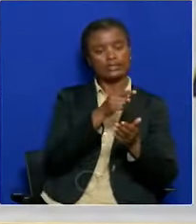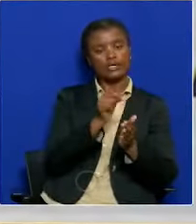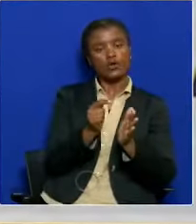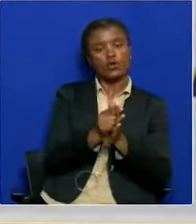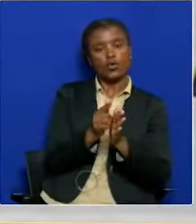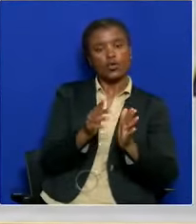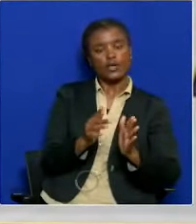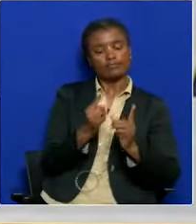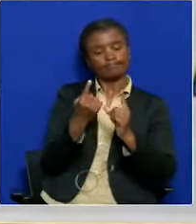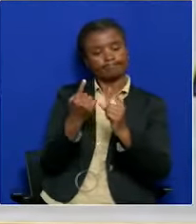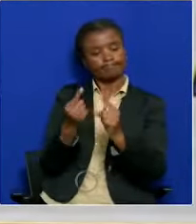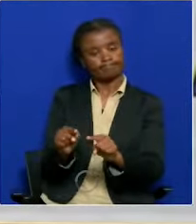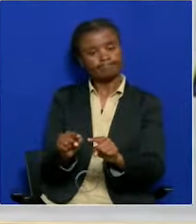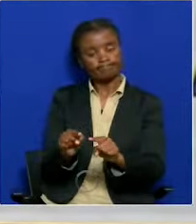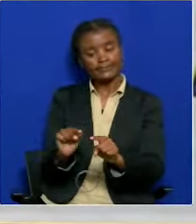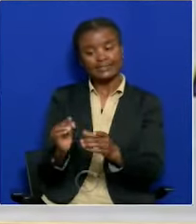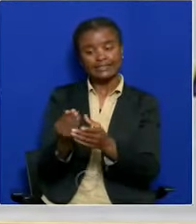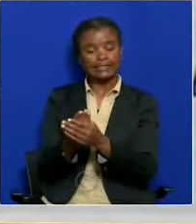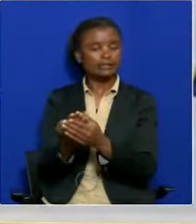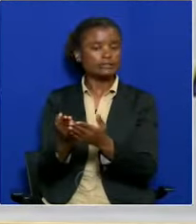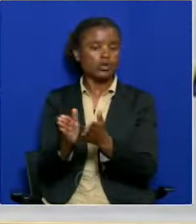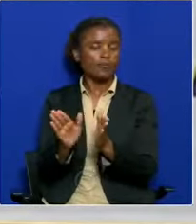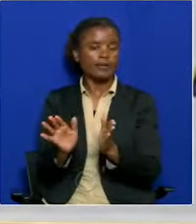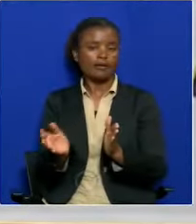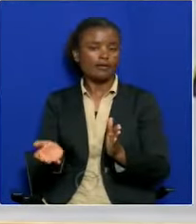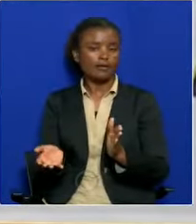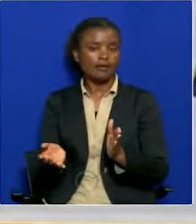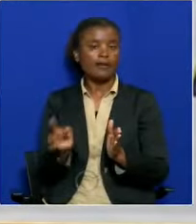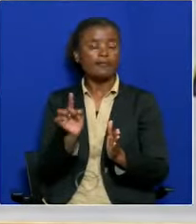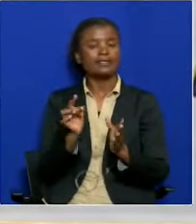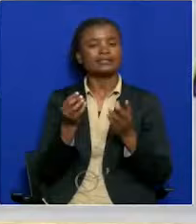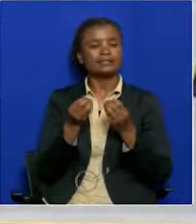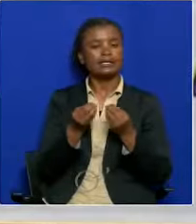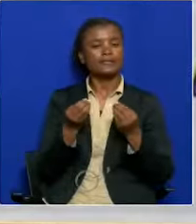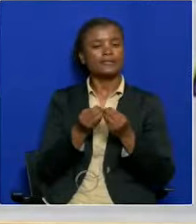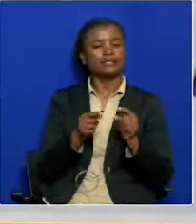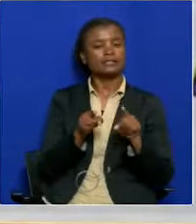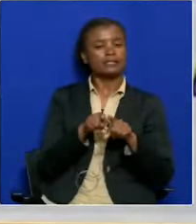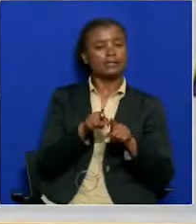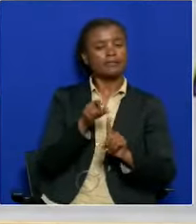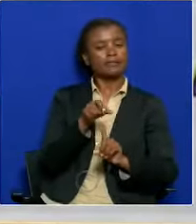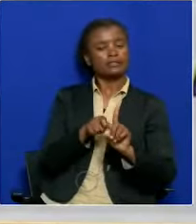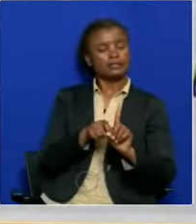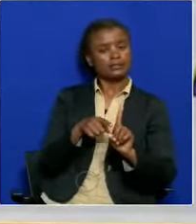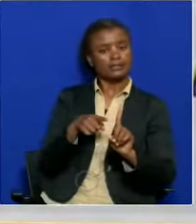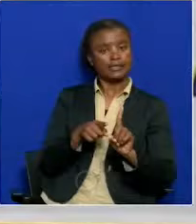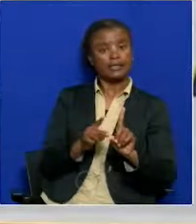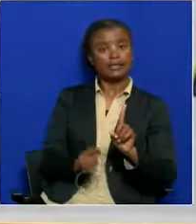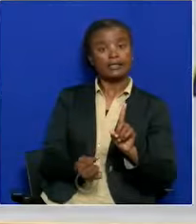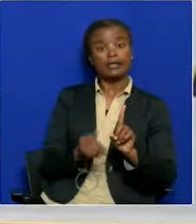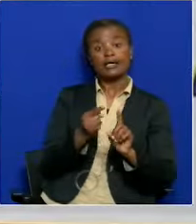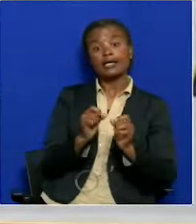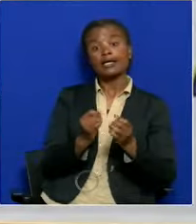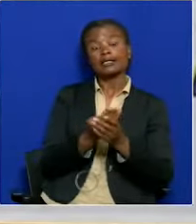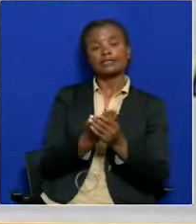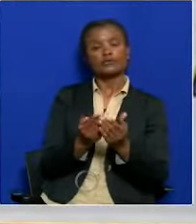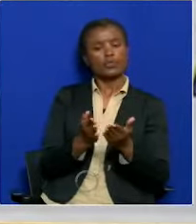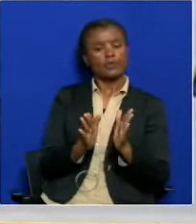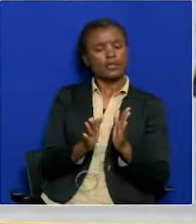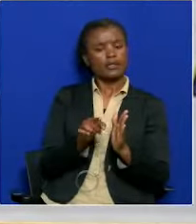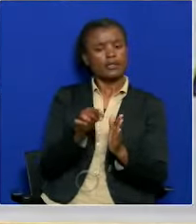happened relating to the same person, and case was opened and was arrested. And I was not aware of that